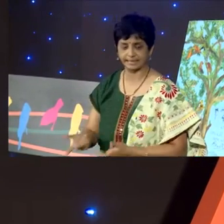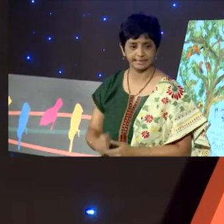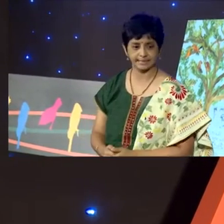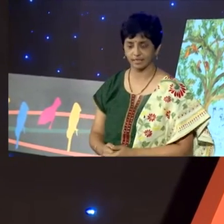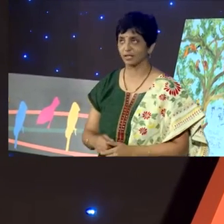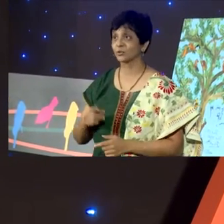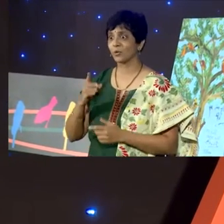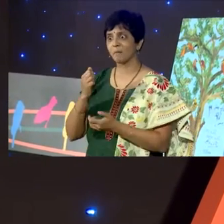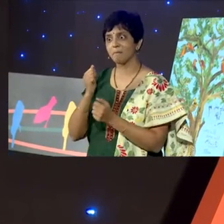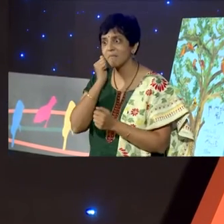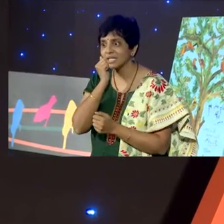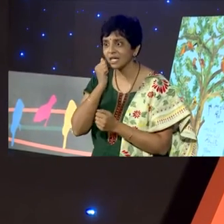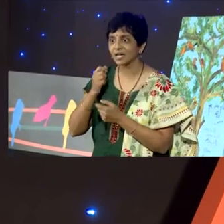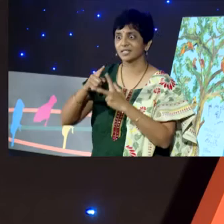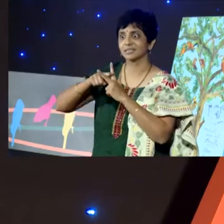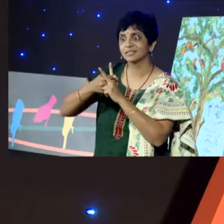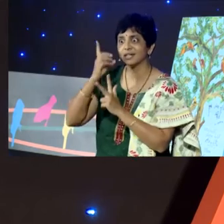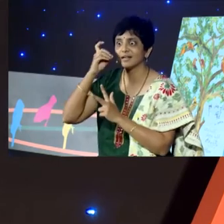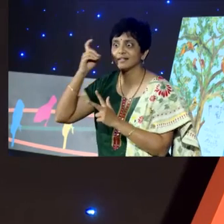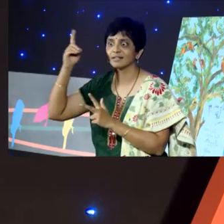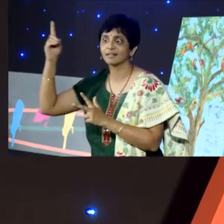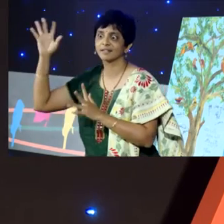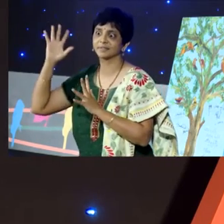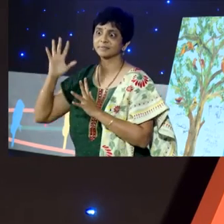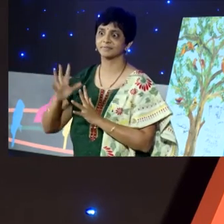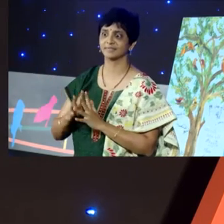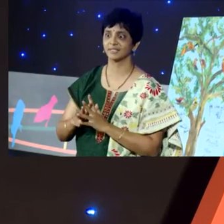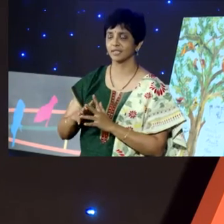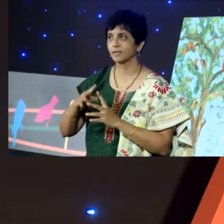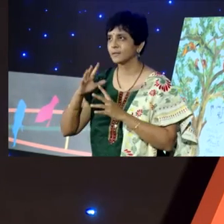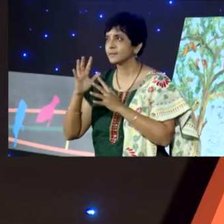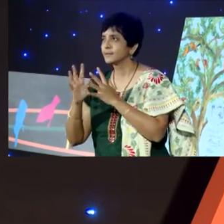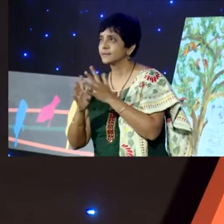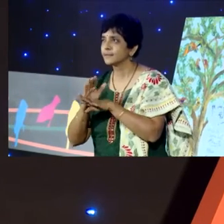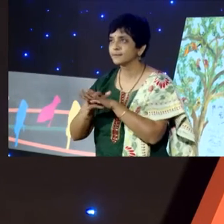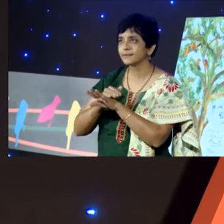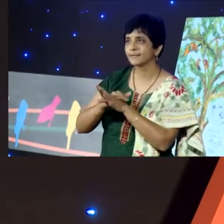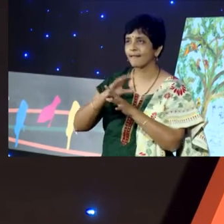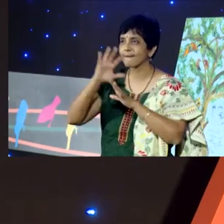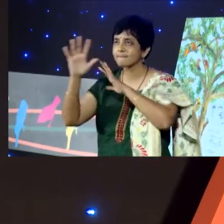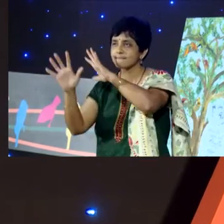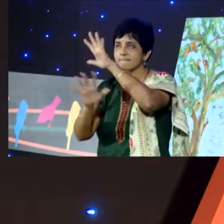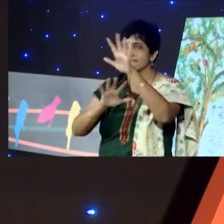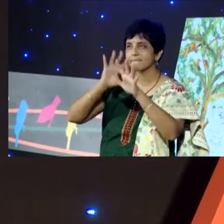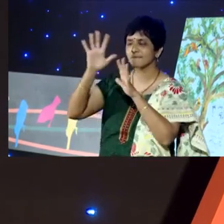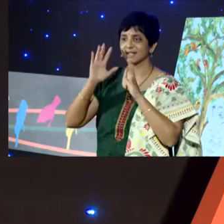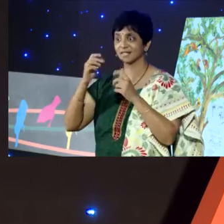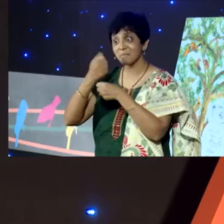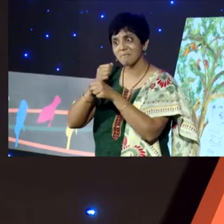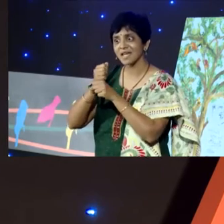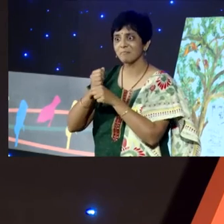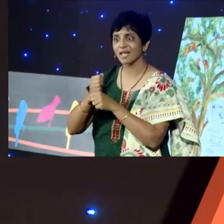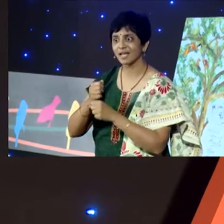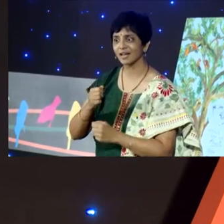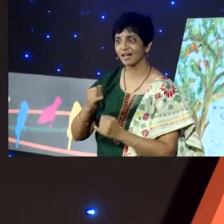a dreamer. And it's a hugely creative process. None of us realize that